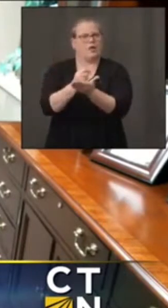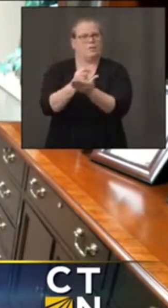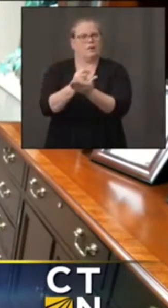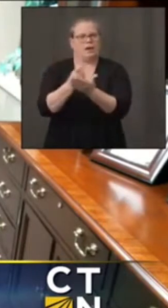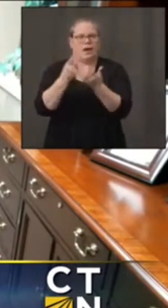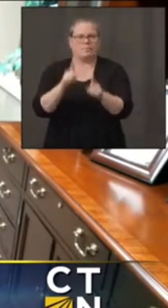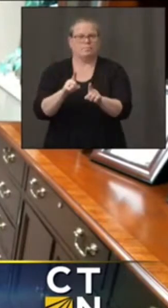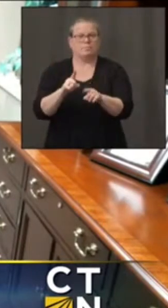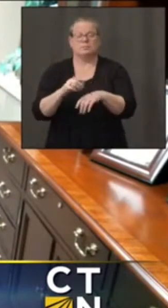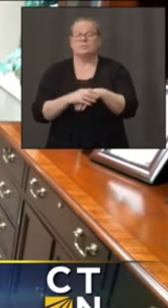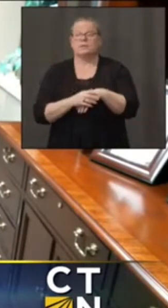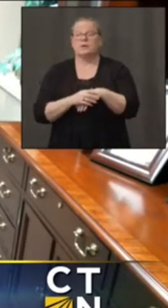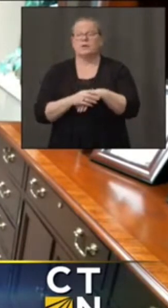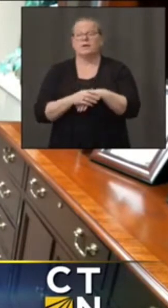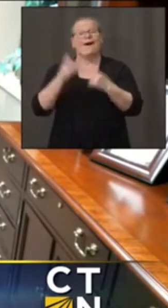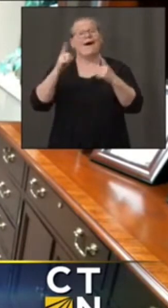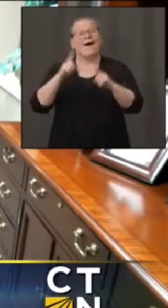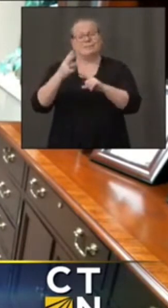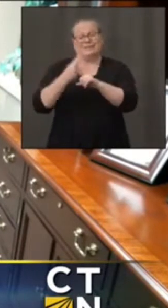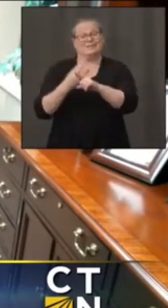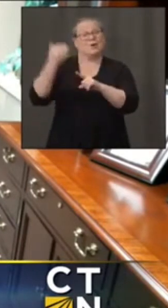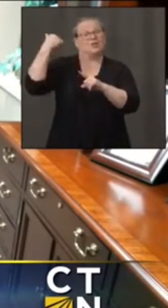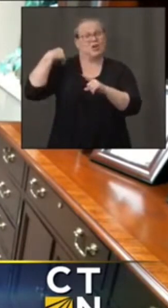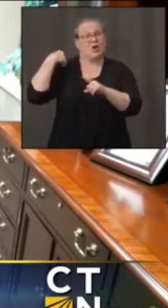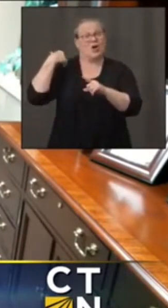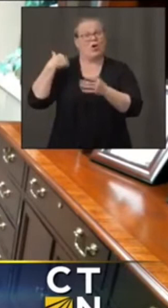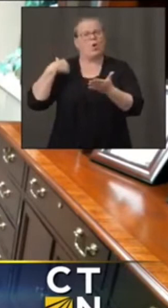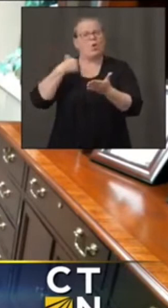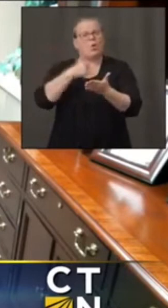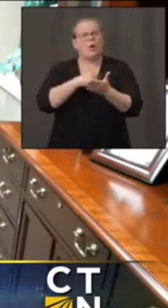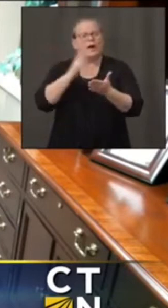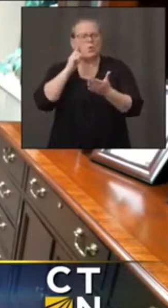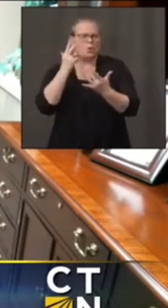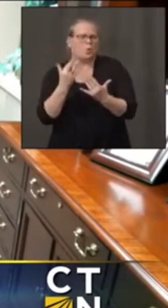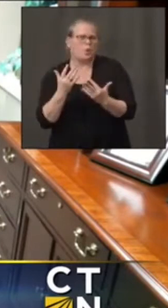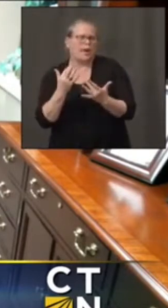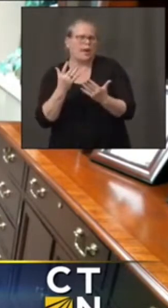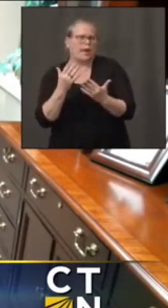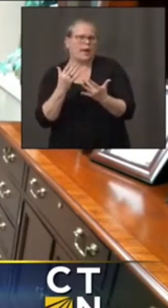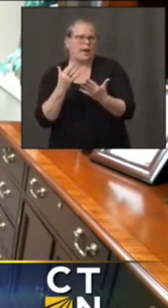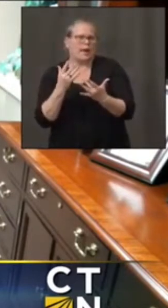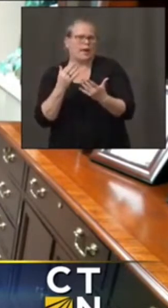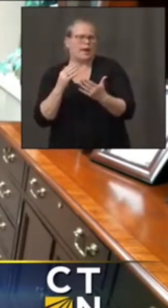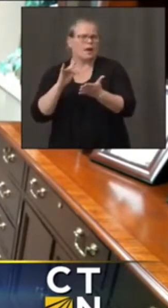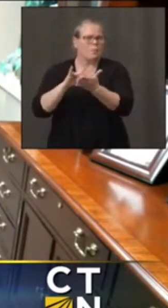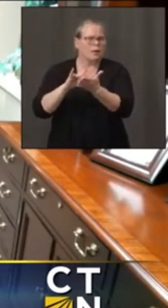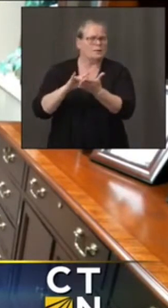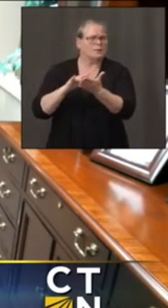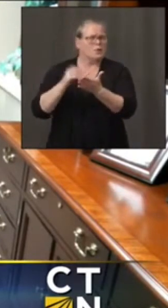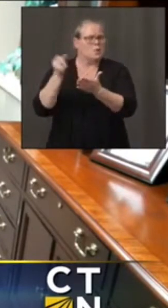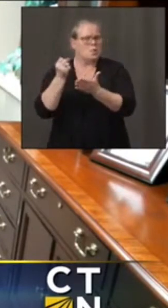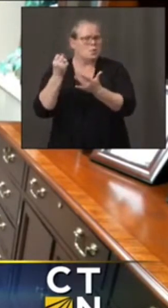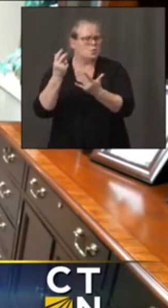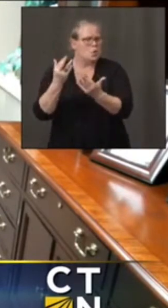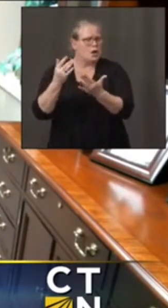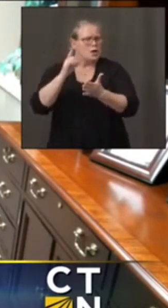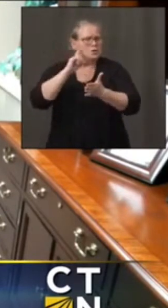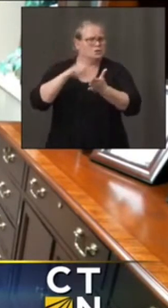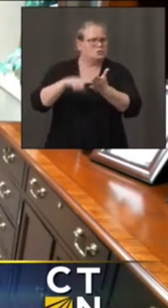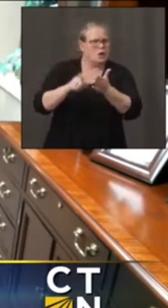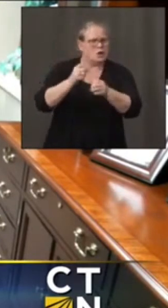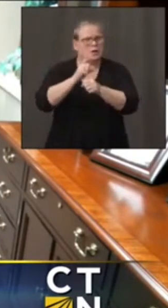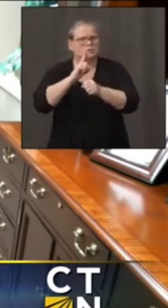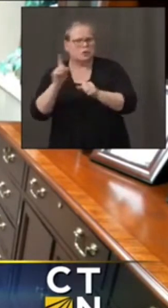ago had more of a sequential approach to introducing interventions. And we're now giving everybody